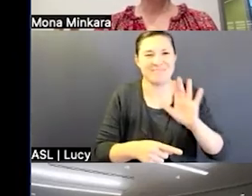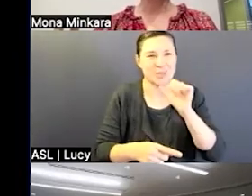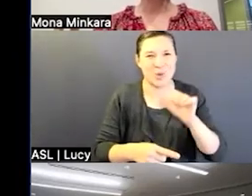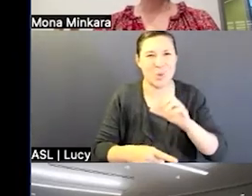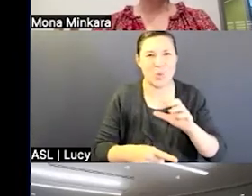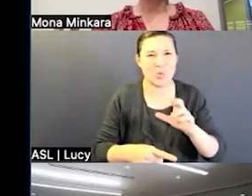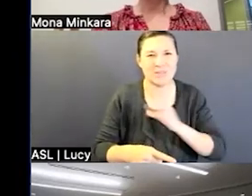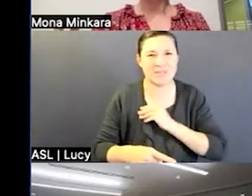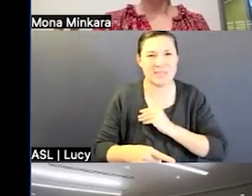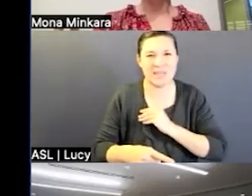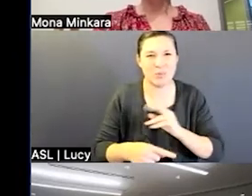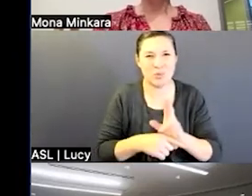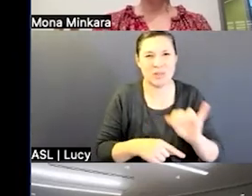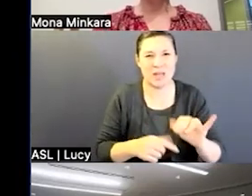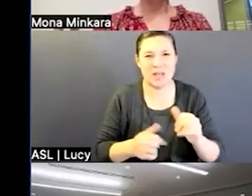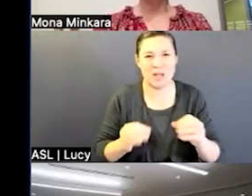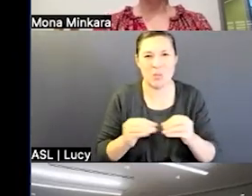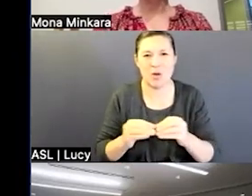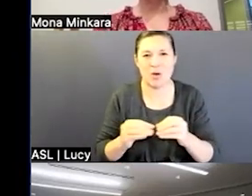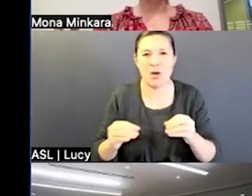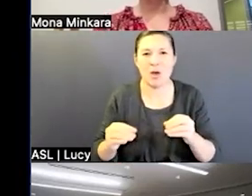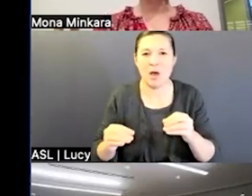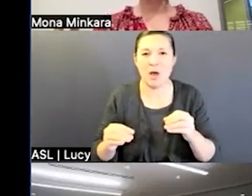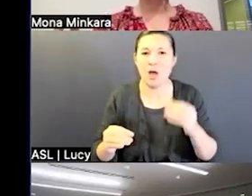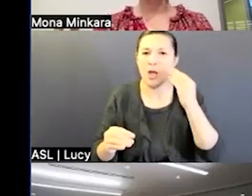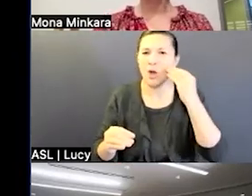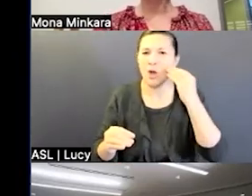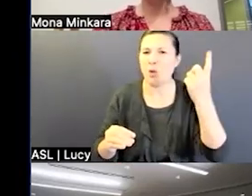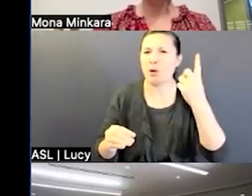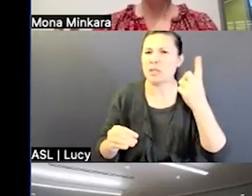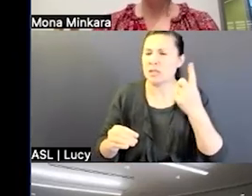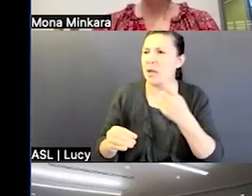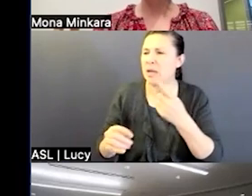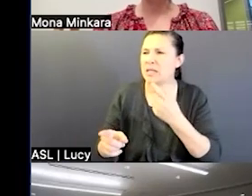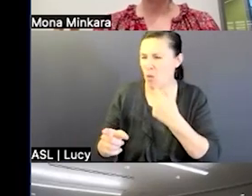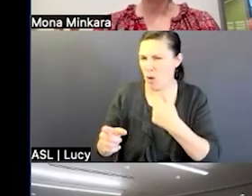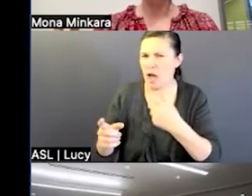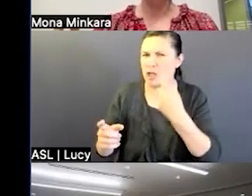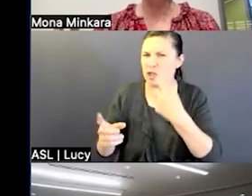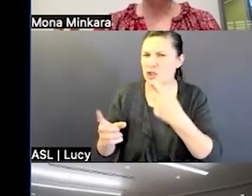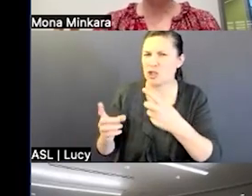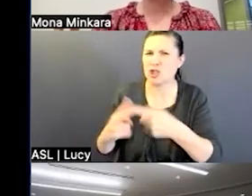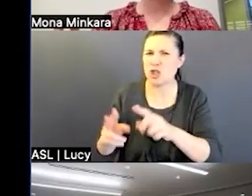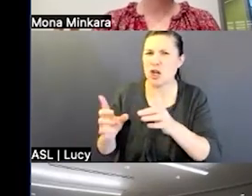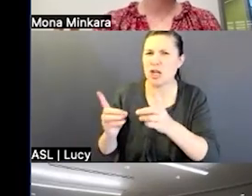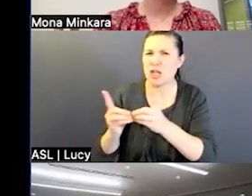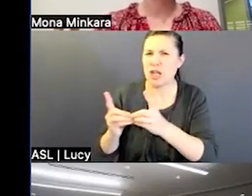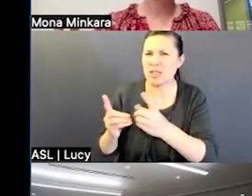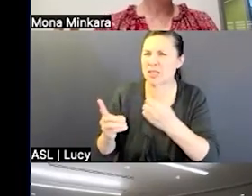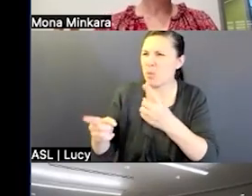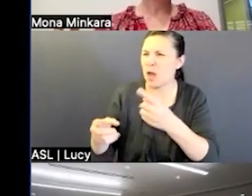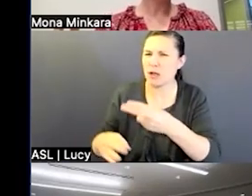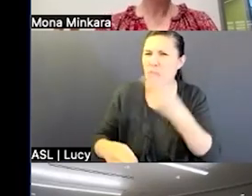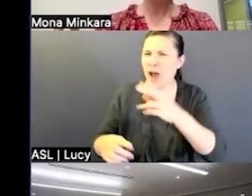why, just think, oh yeah, I started dating someone. They're very high functioning. You wouldn't say that. It's just a weird thing to